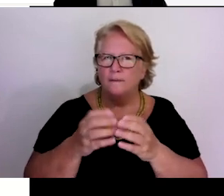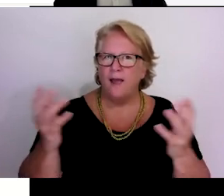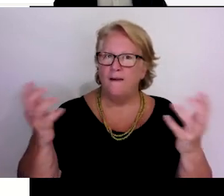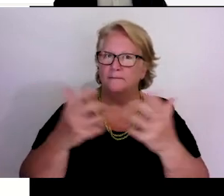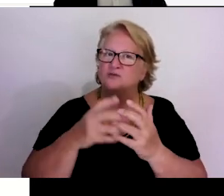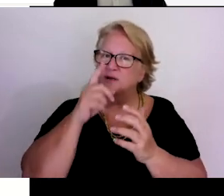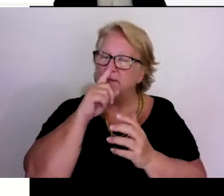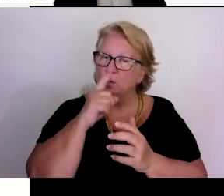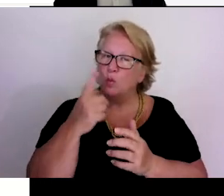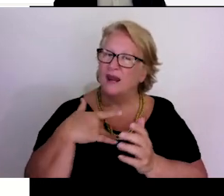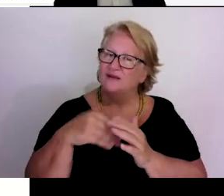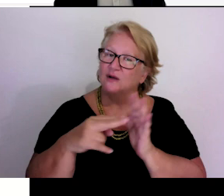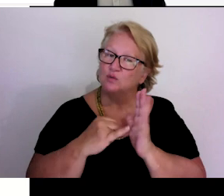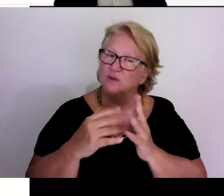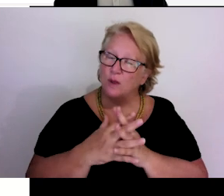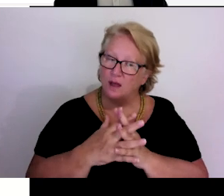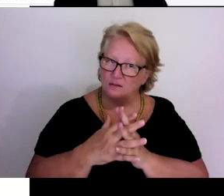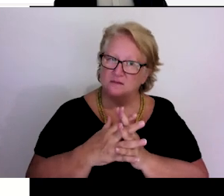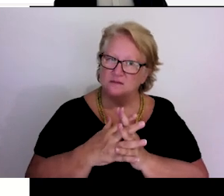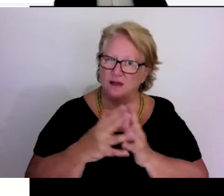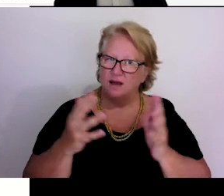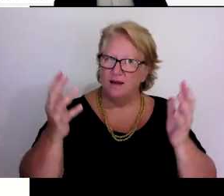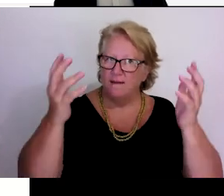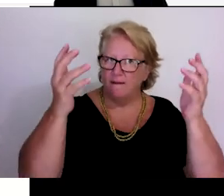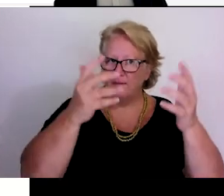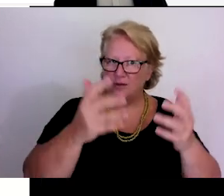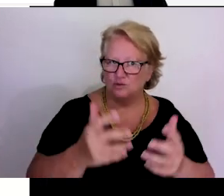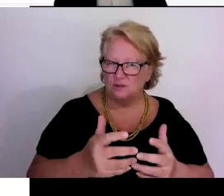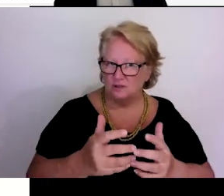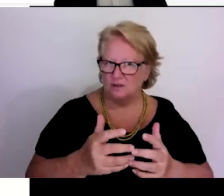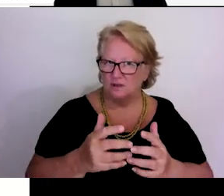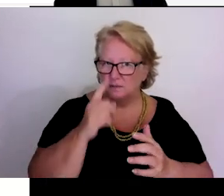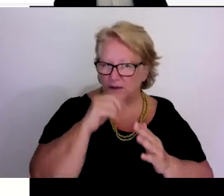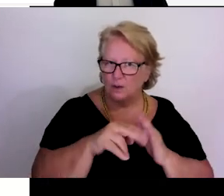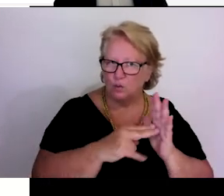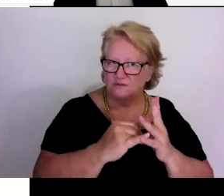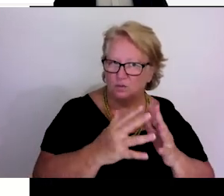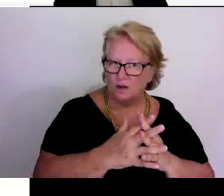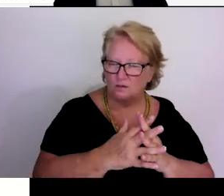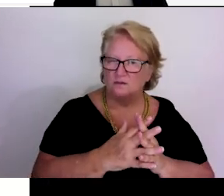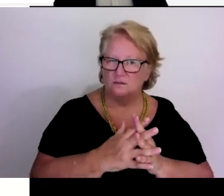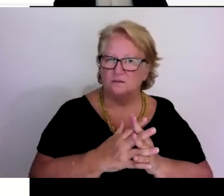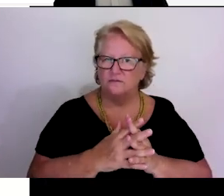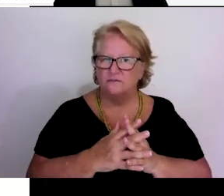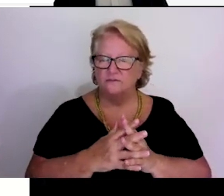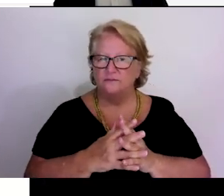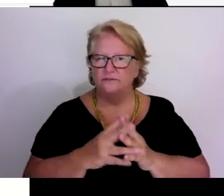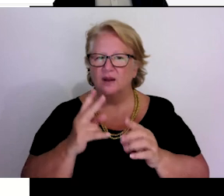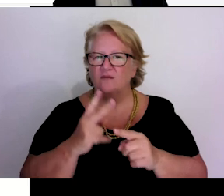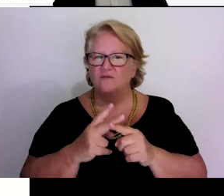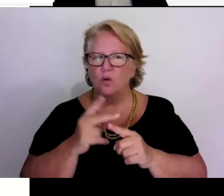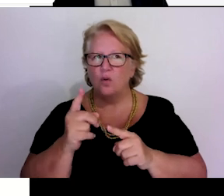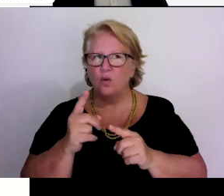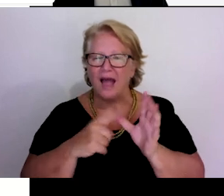people living in New South Wales. So matching a big group of people in New South Wales for